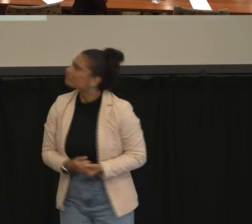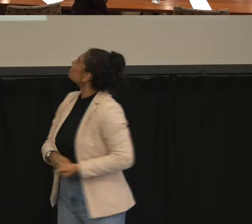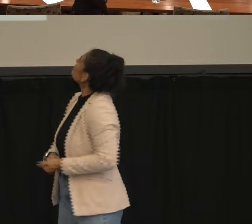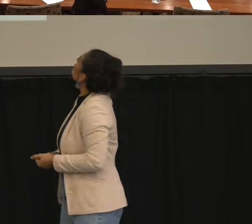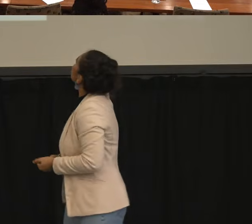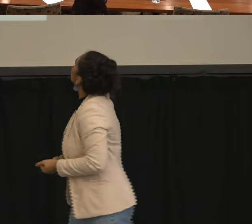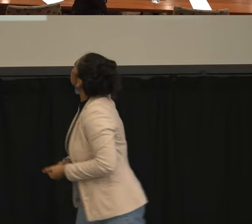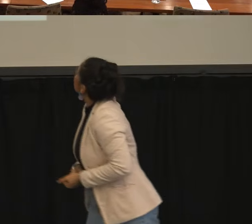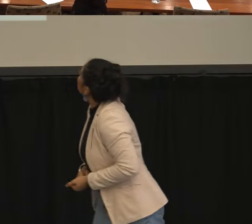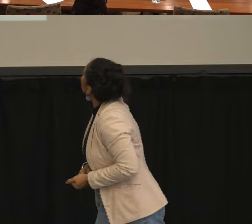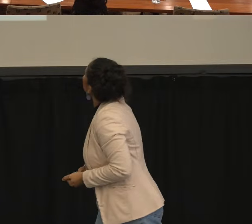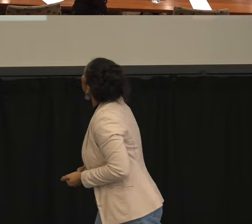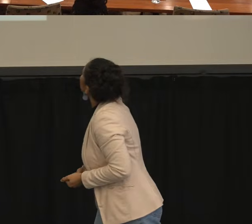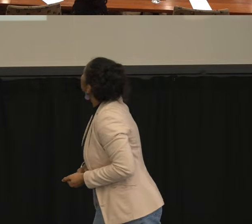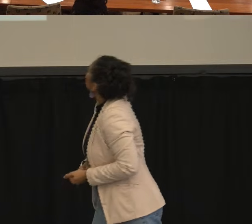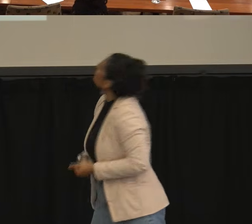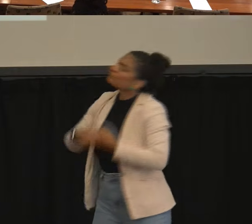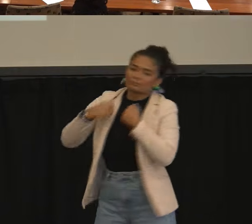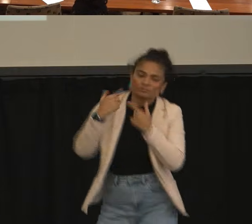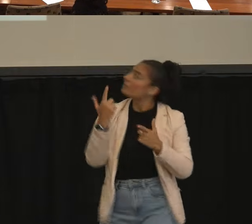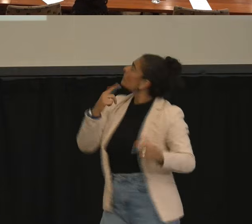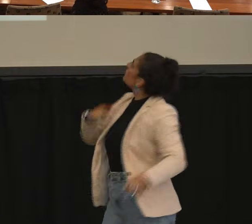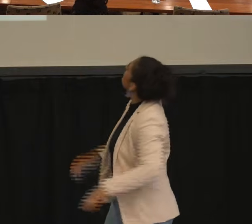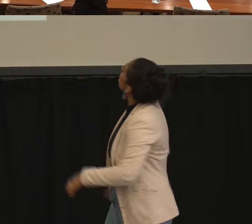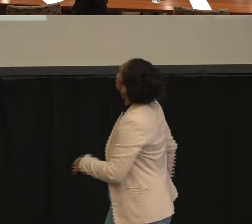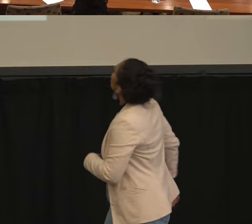be the same material.